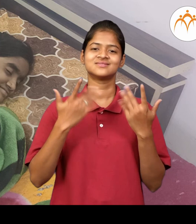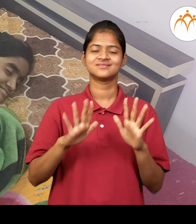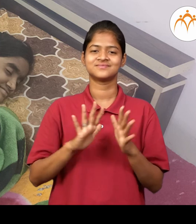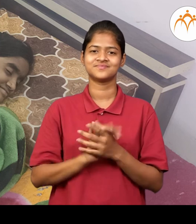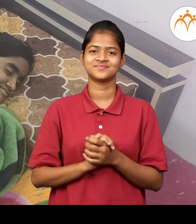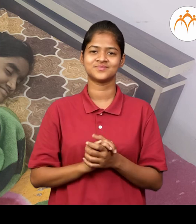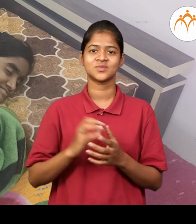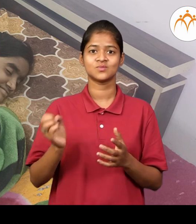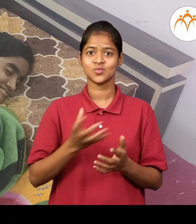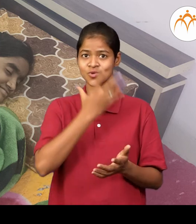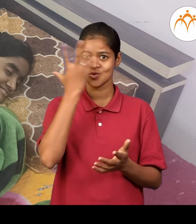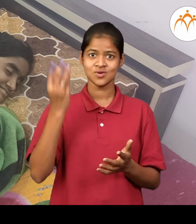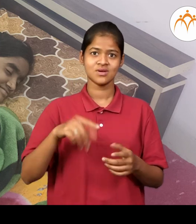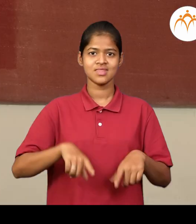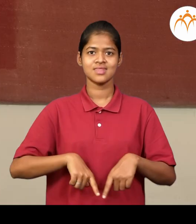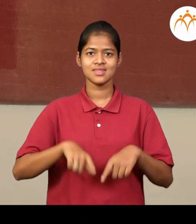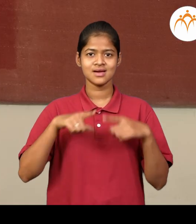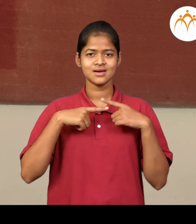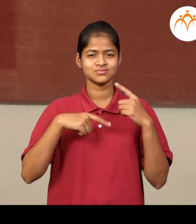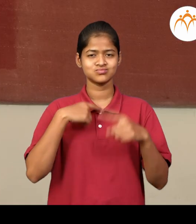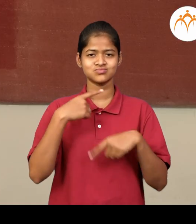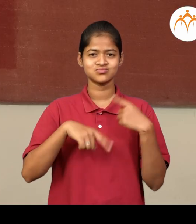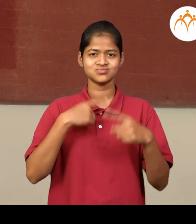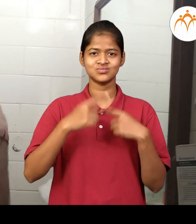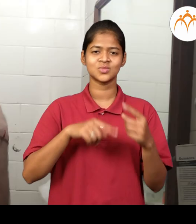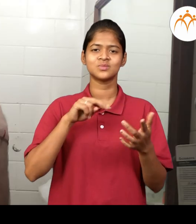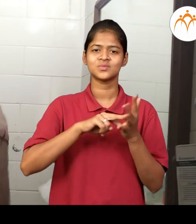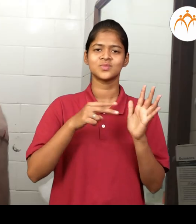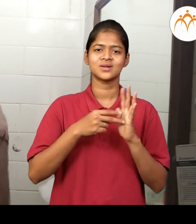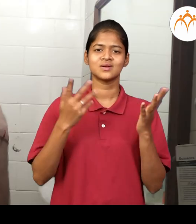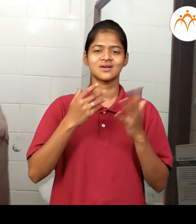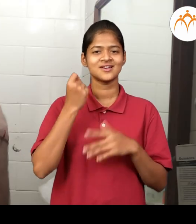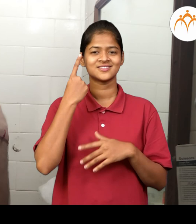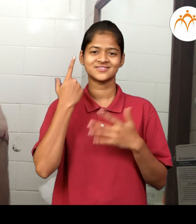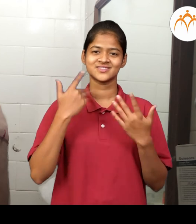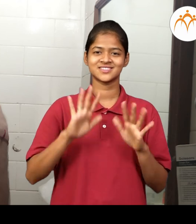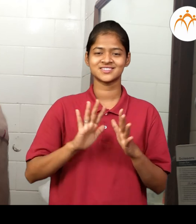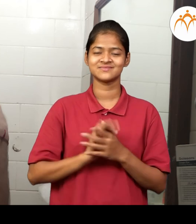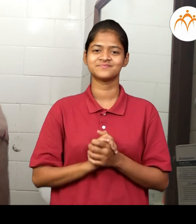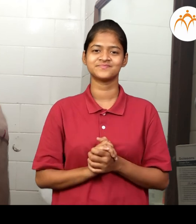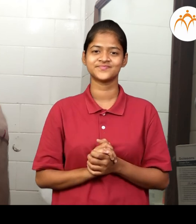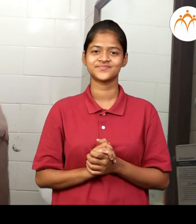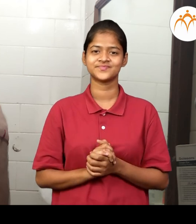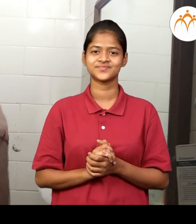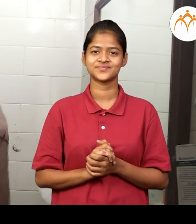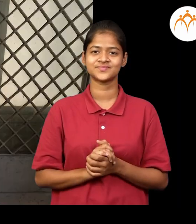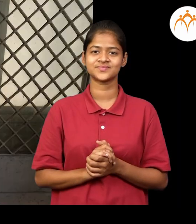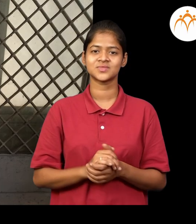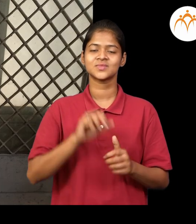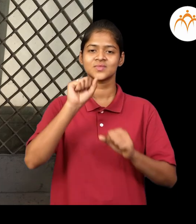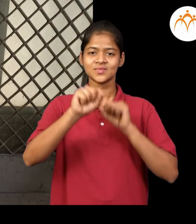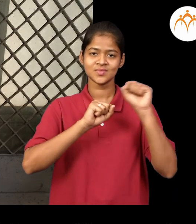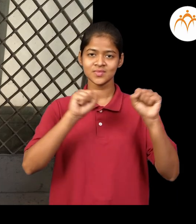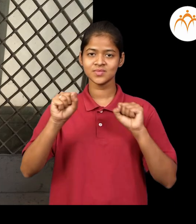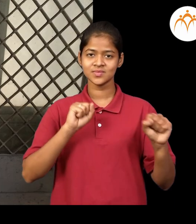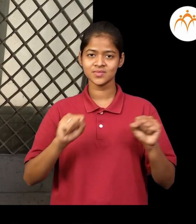particular order. We understood what a daily routine is. We understood